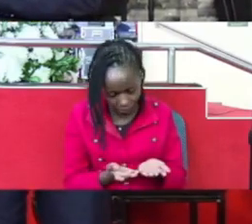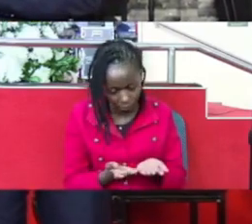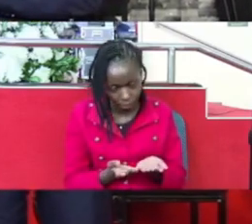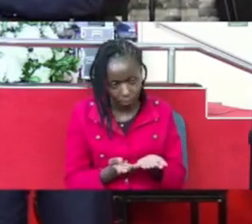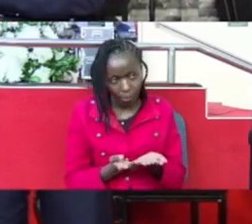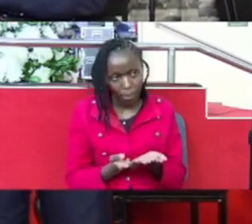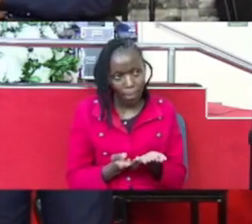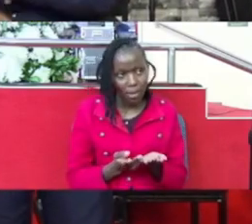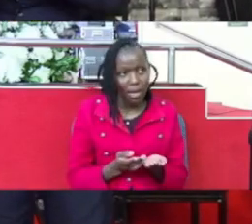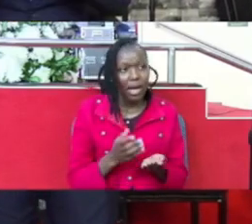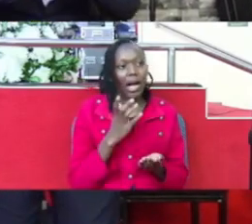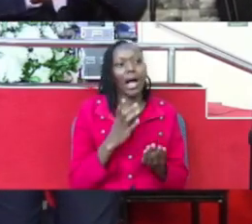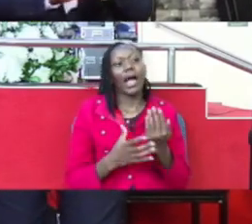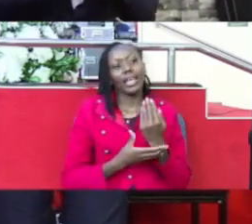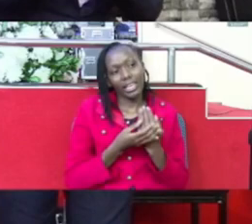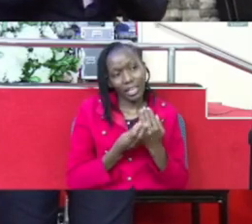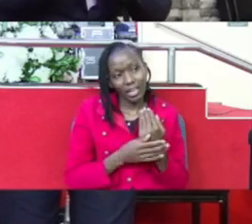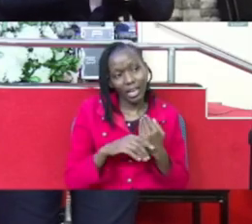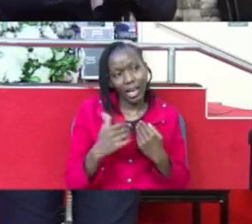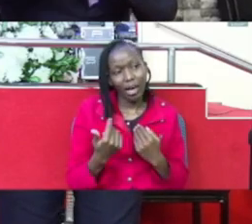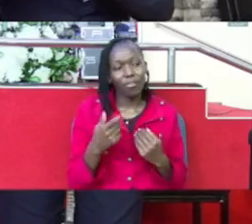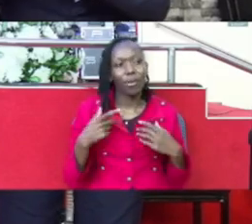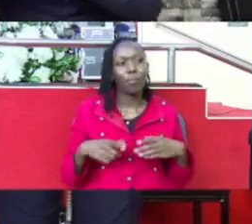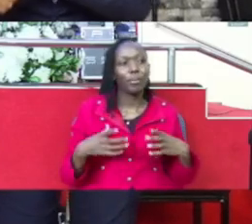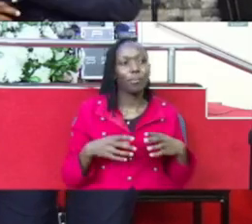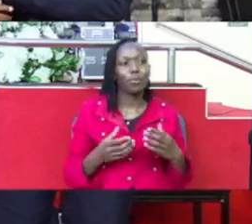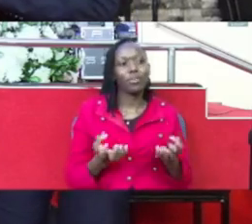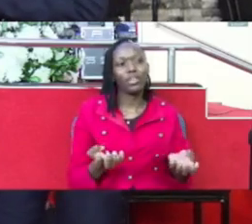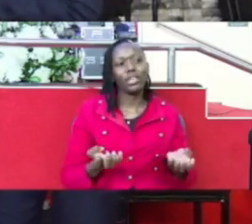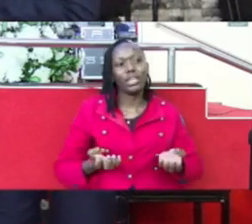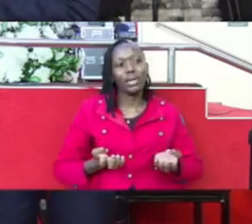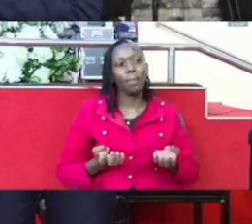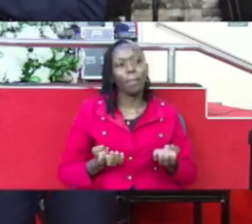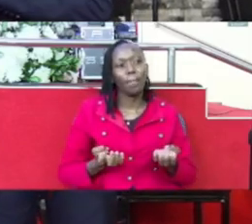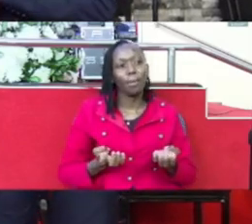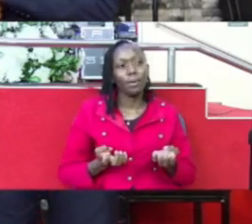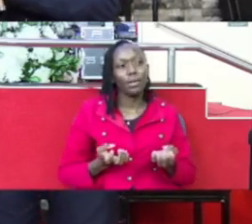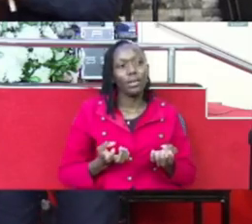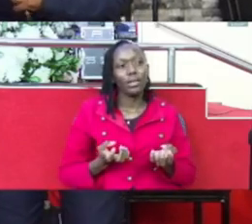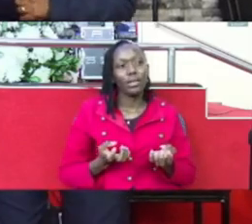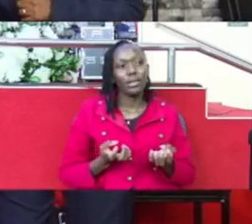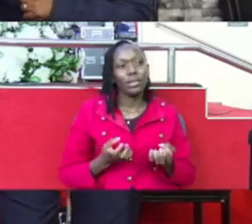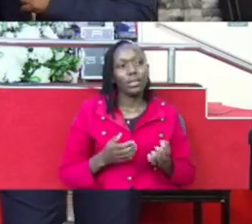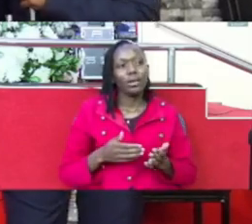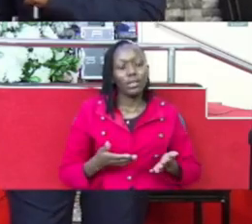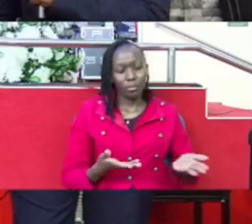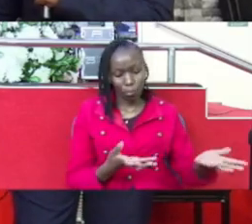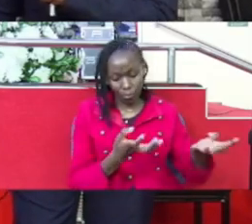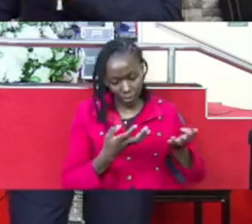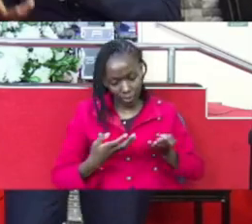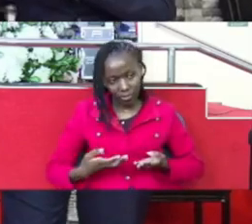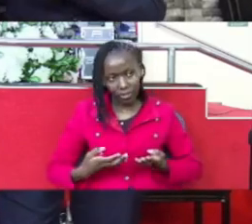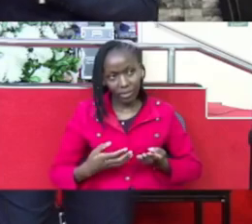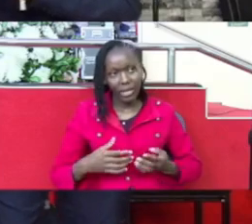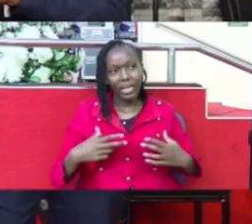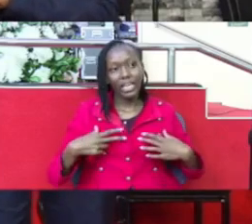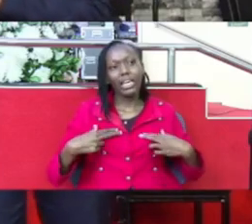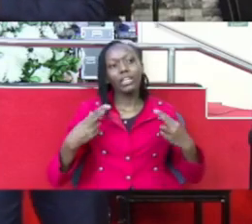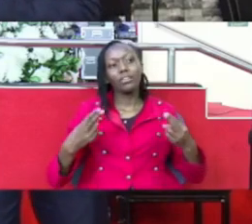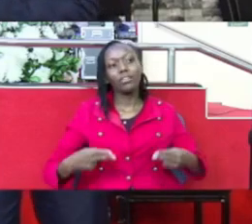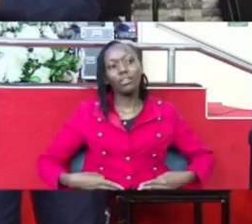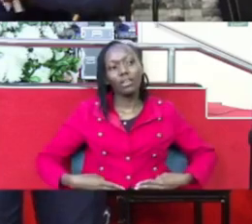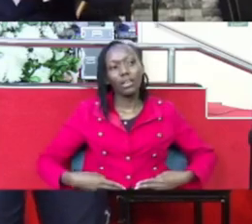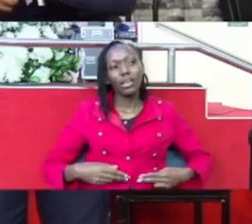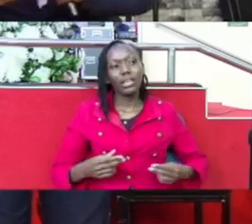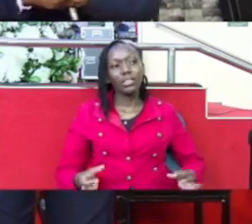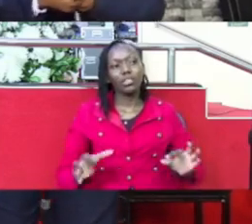care of others' needs. Kwa upole ikiweza kushughulikia mahitaji ya wengine. It draws. Inaleta. It heals. Inaponya. It